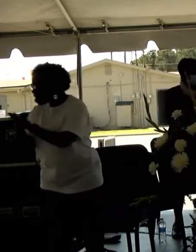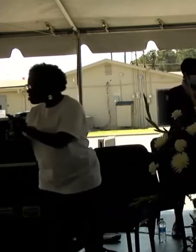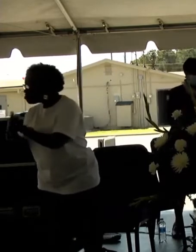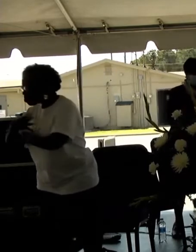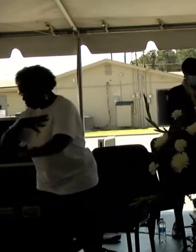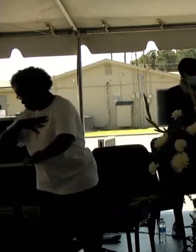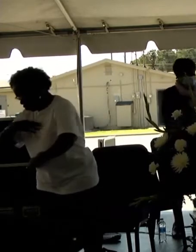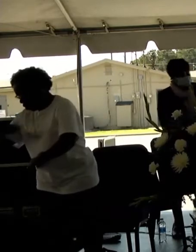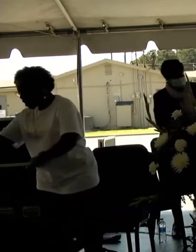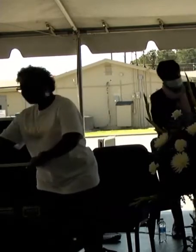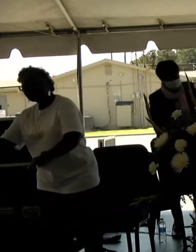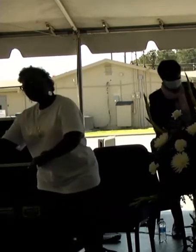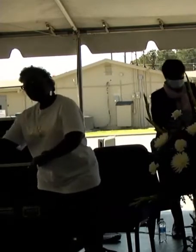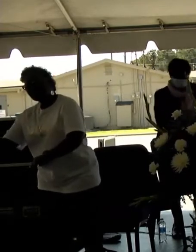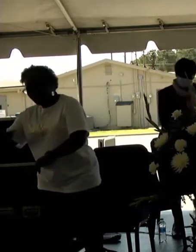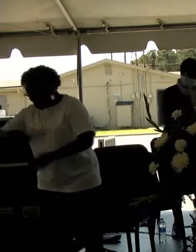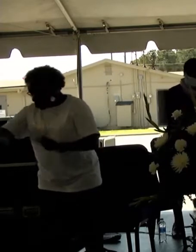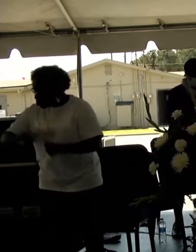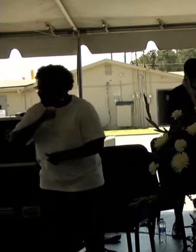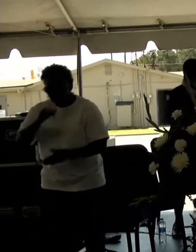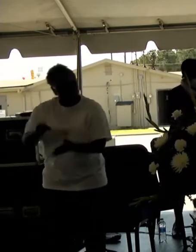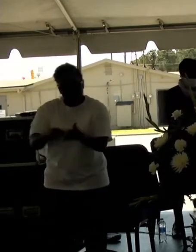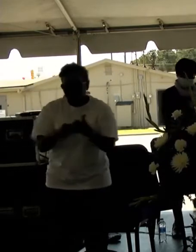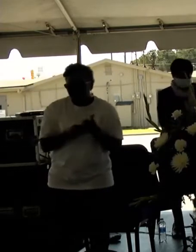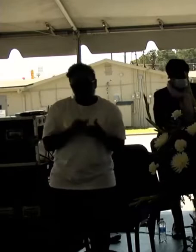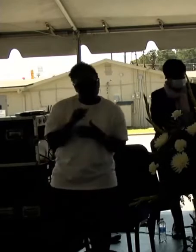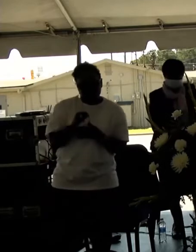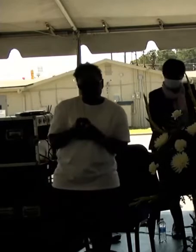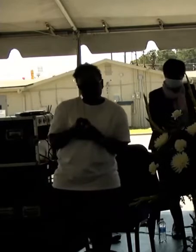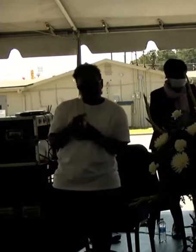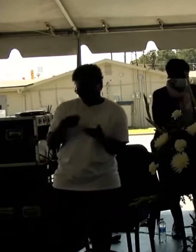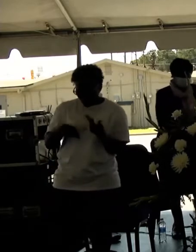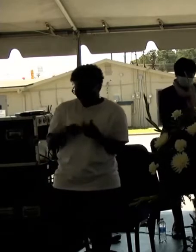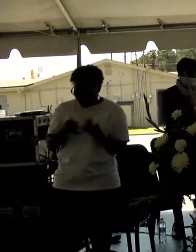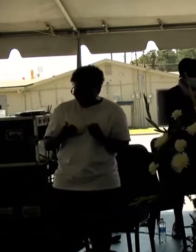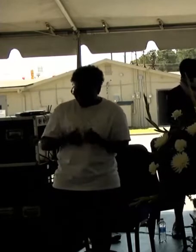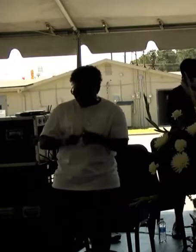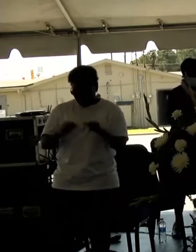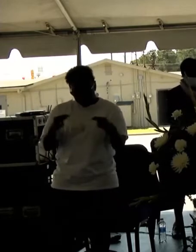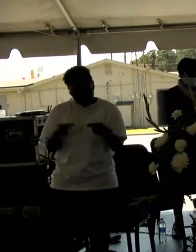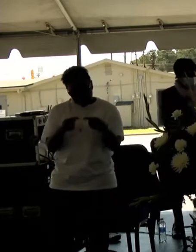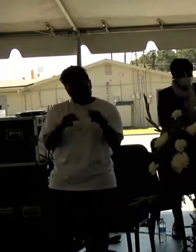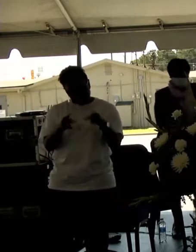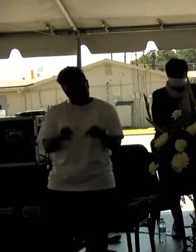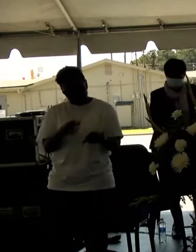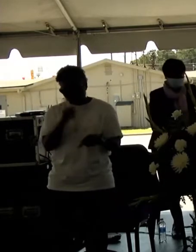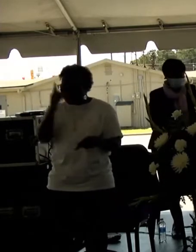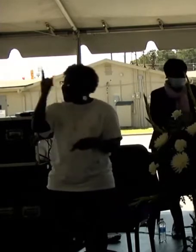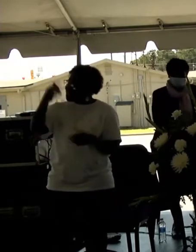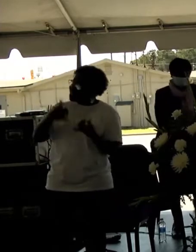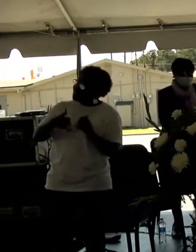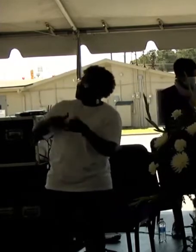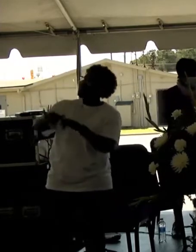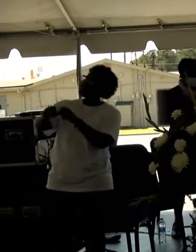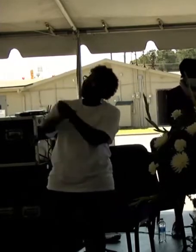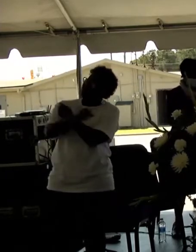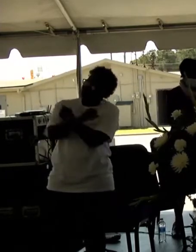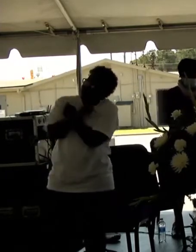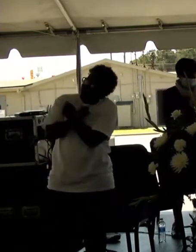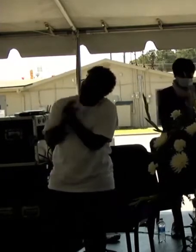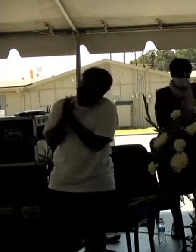While we were yet sinners, he still loved us. And if you're out here, if you're in this congregation right now and you're